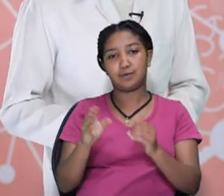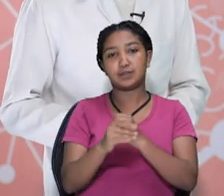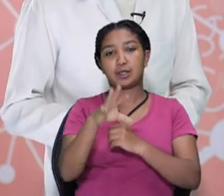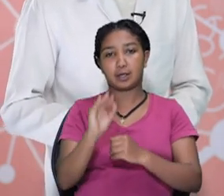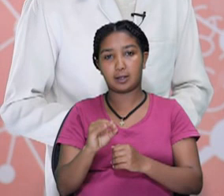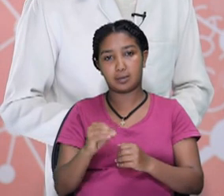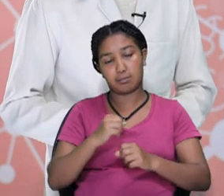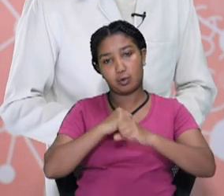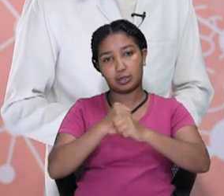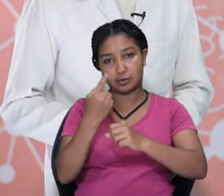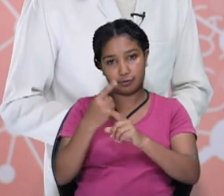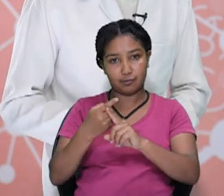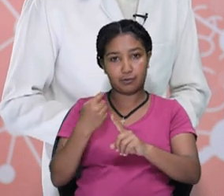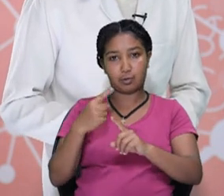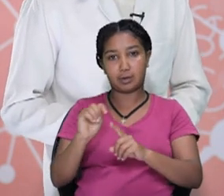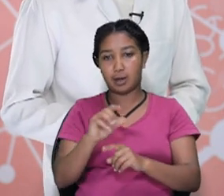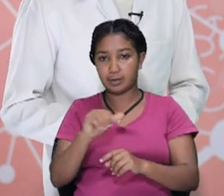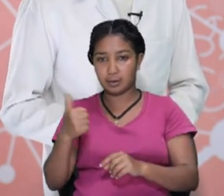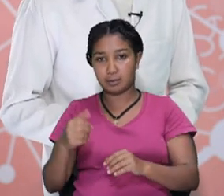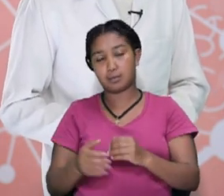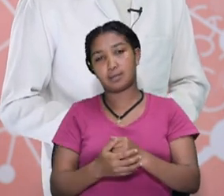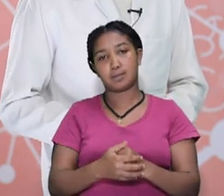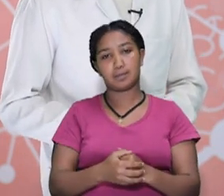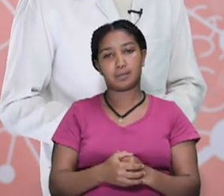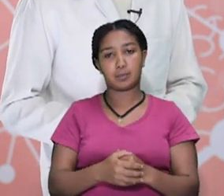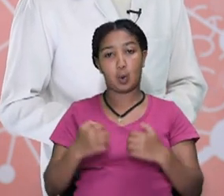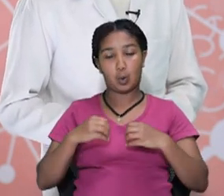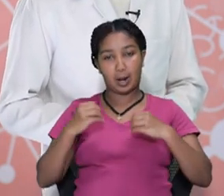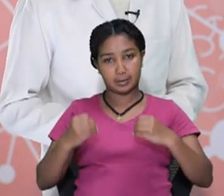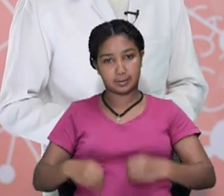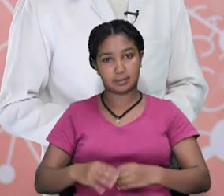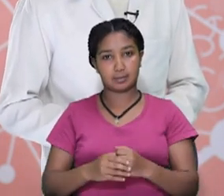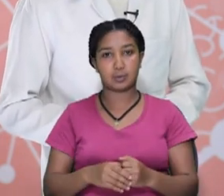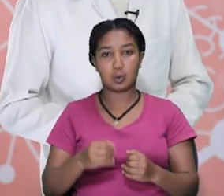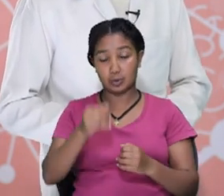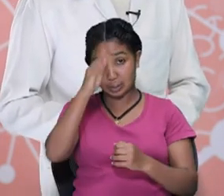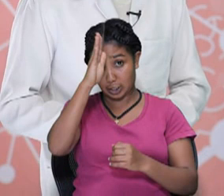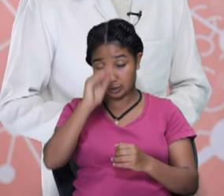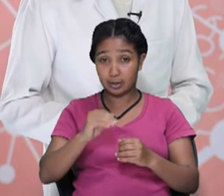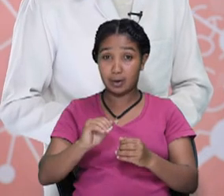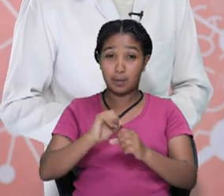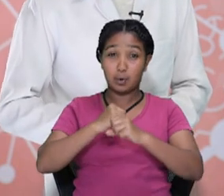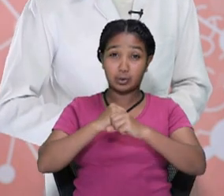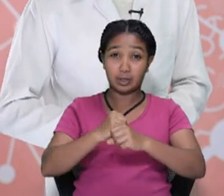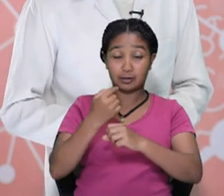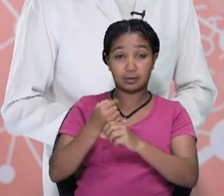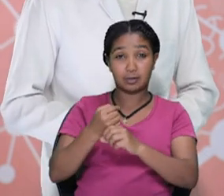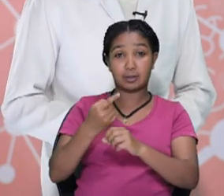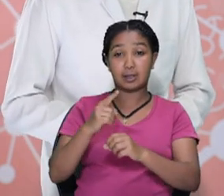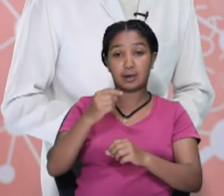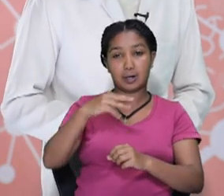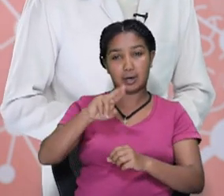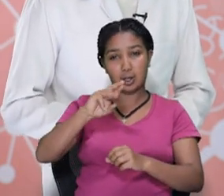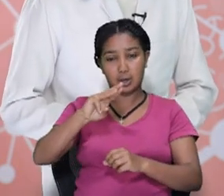They protect themselves from the predators. That means the shark protects the remora from